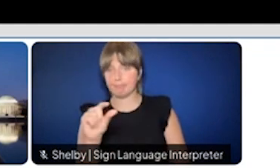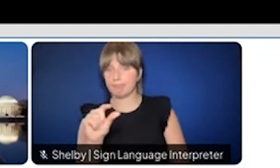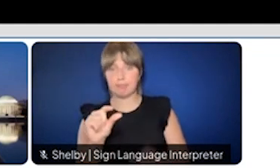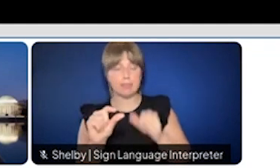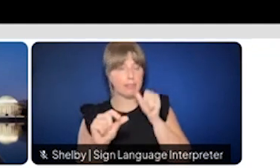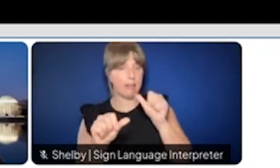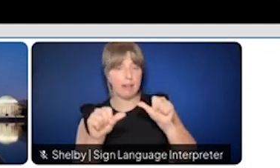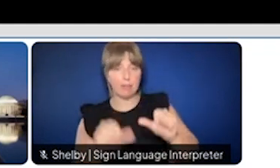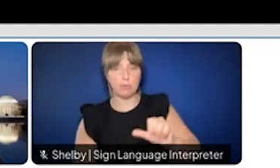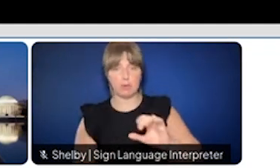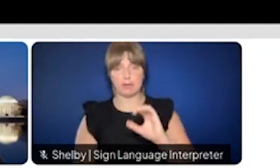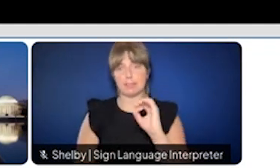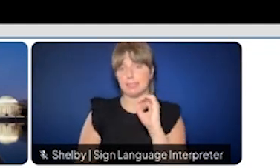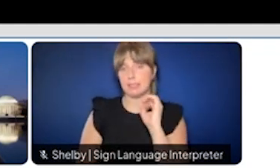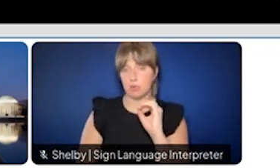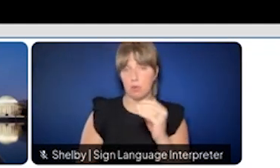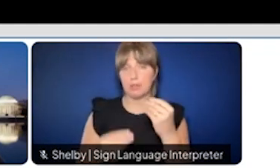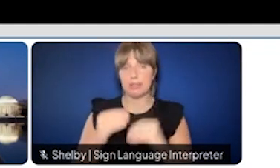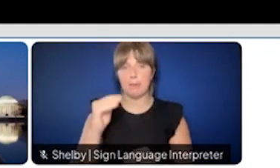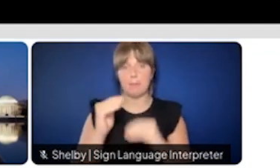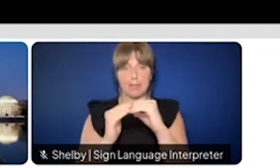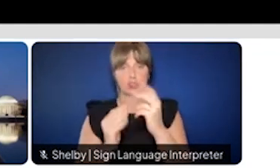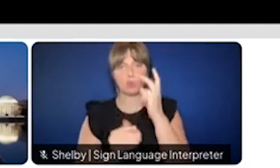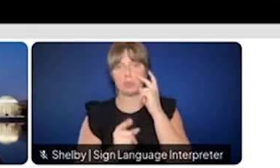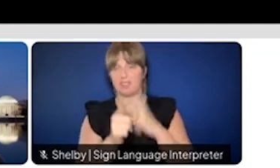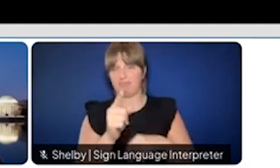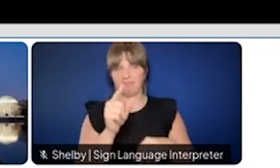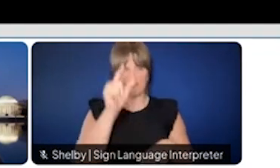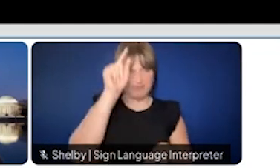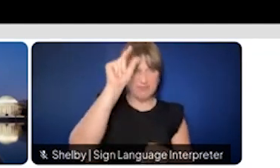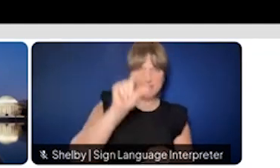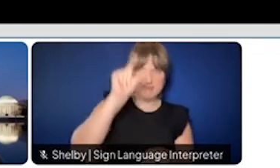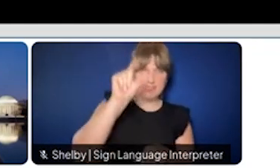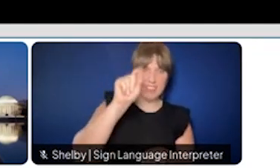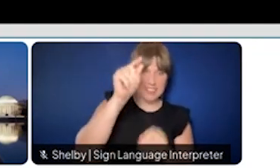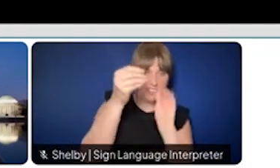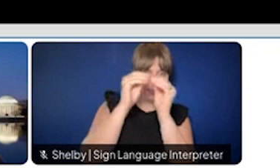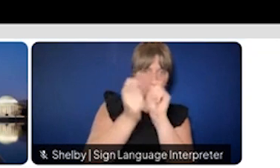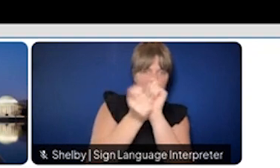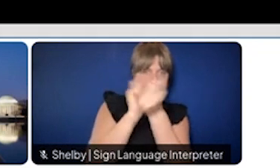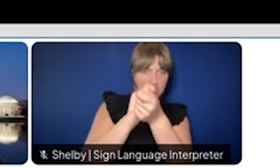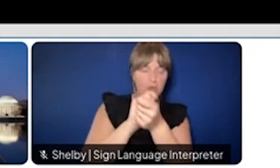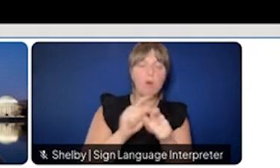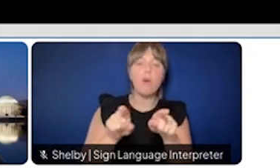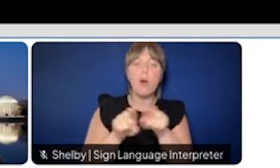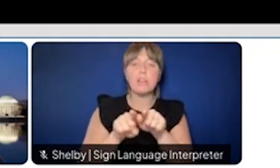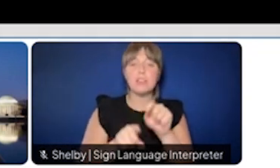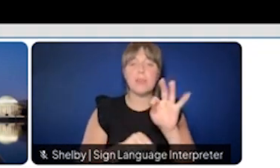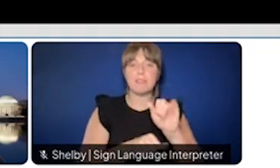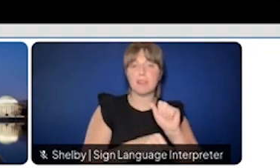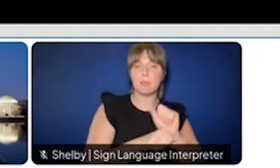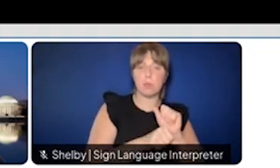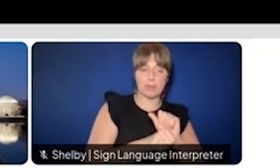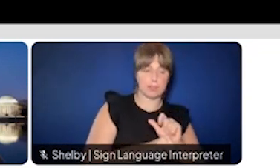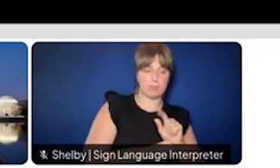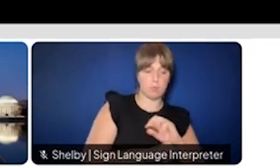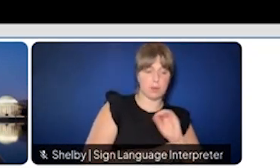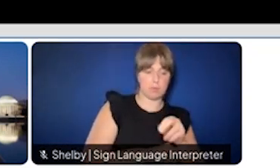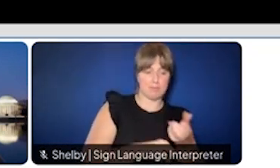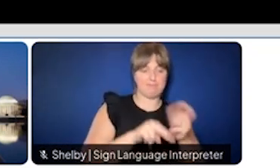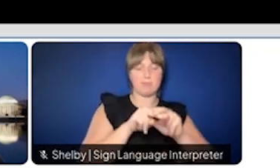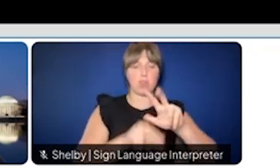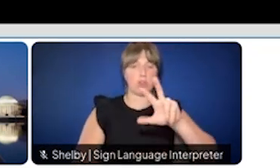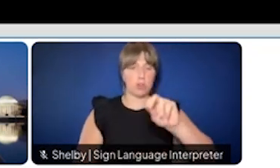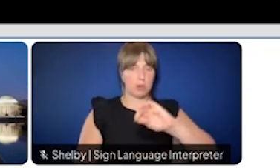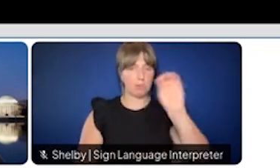just give 0 sell max, and you'll see that change. Likewise, if you make employees go from 20% to 30%, you'll